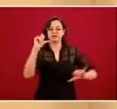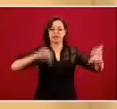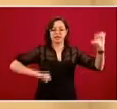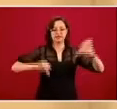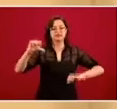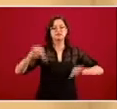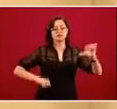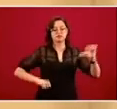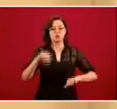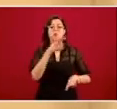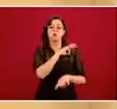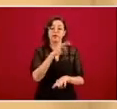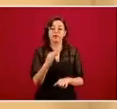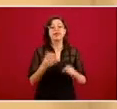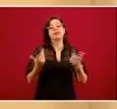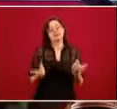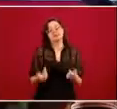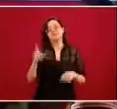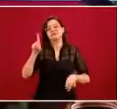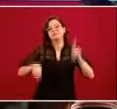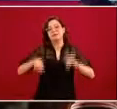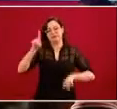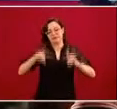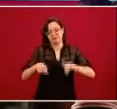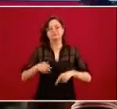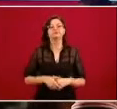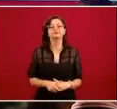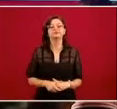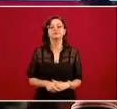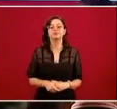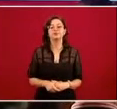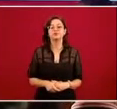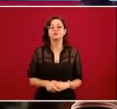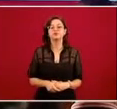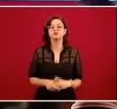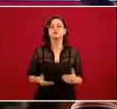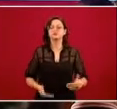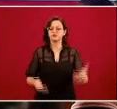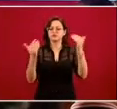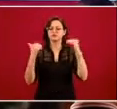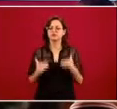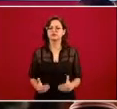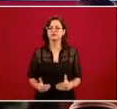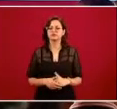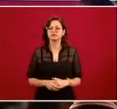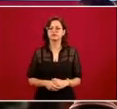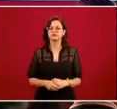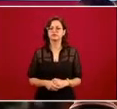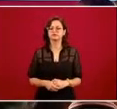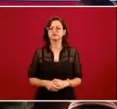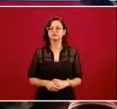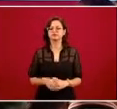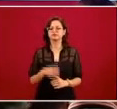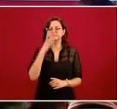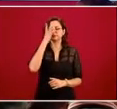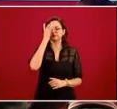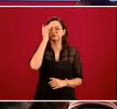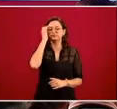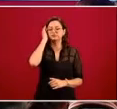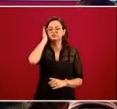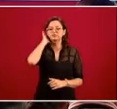the municipalities, we'll be monitoring this whole situation and presenting it through this map.